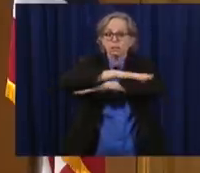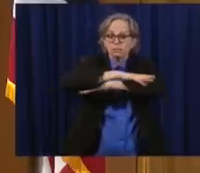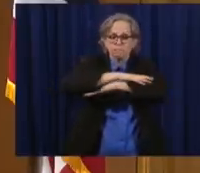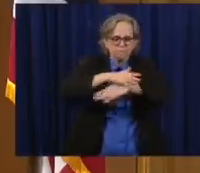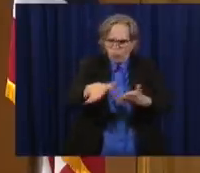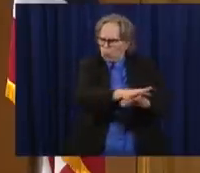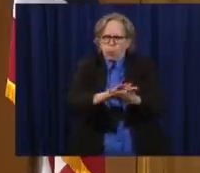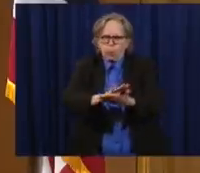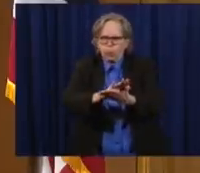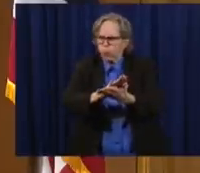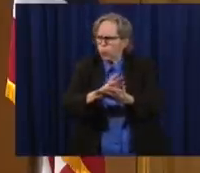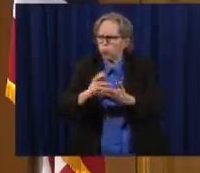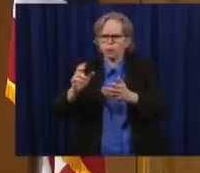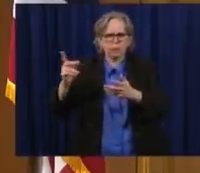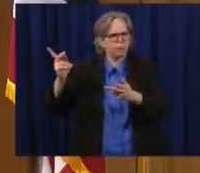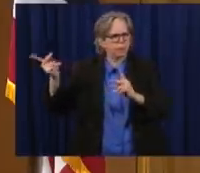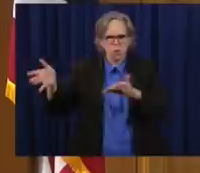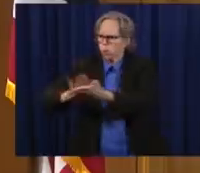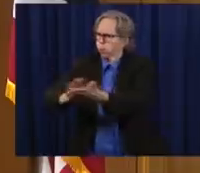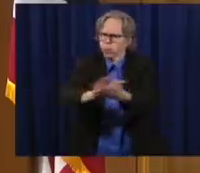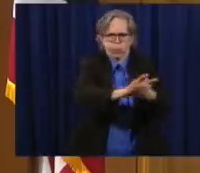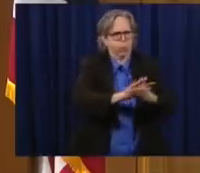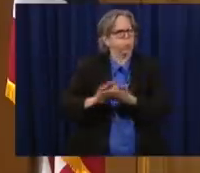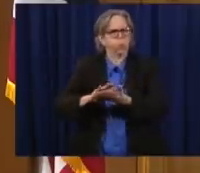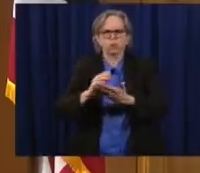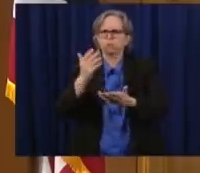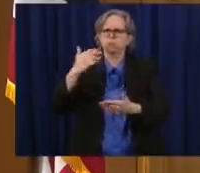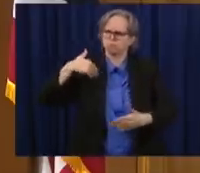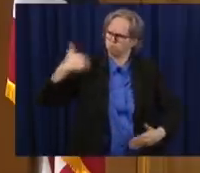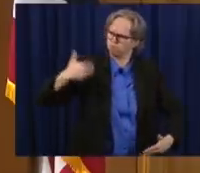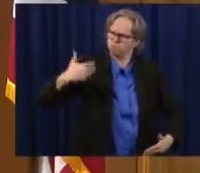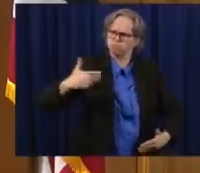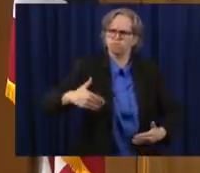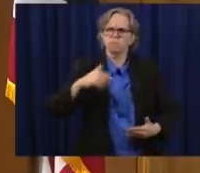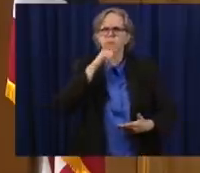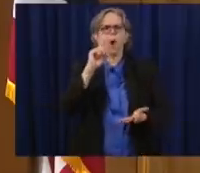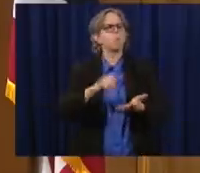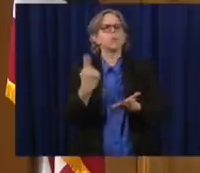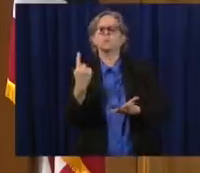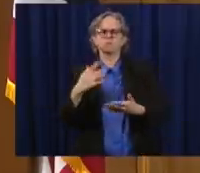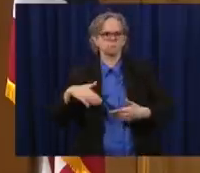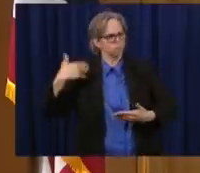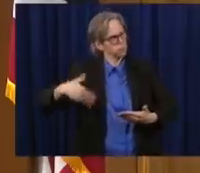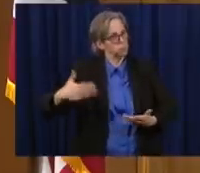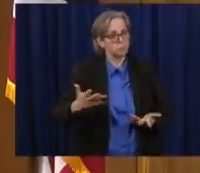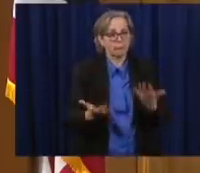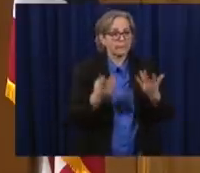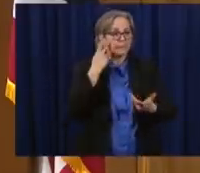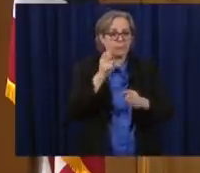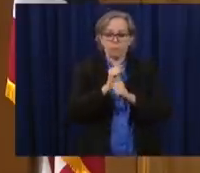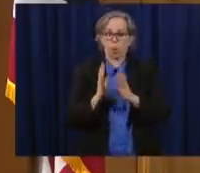cleaned quite frequently. You may see employees probably wearing gloves.